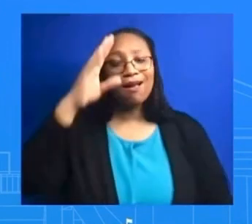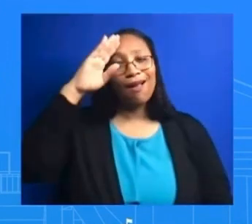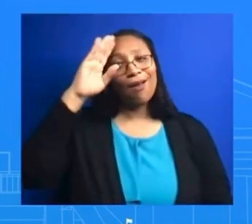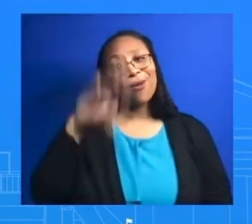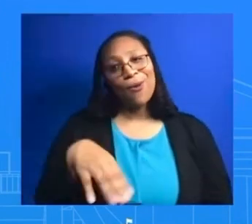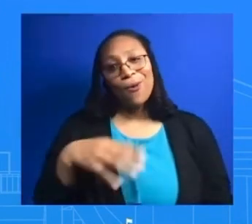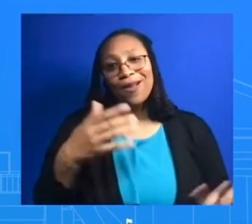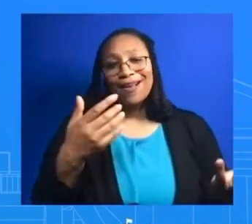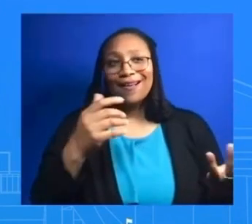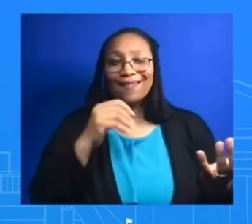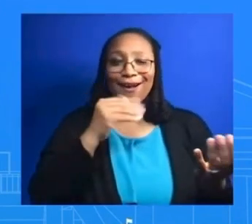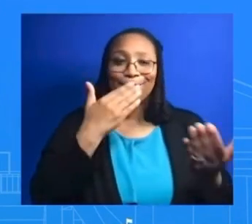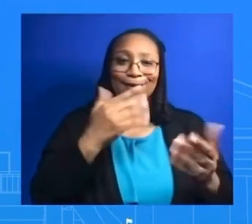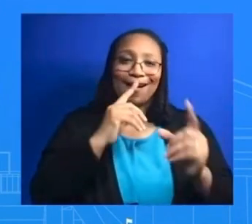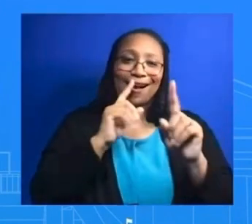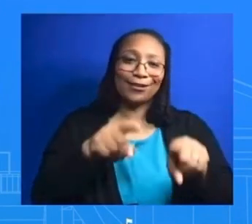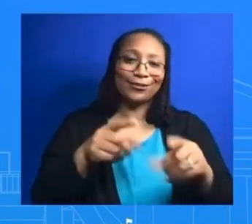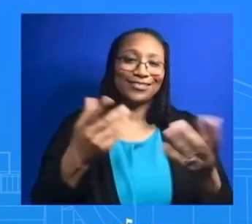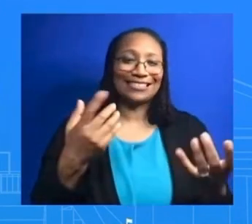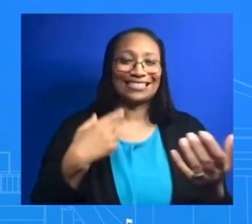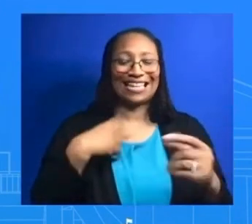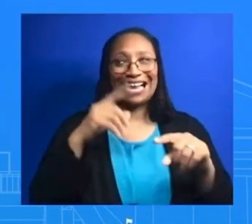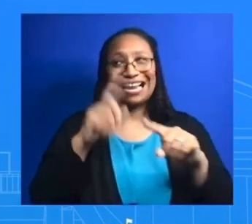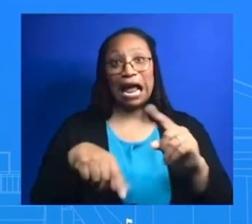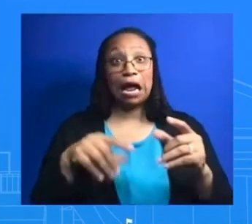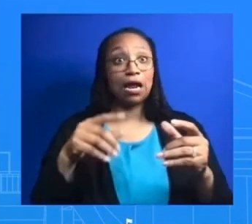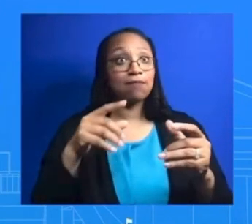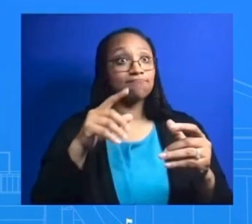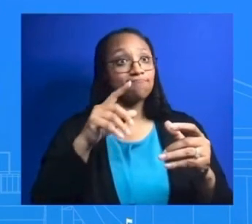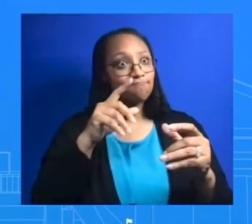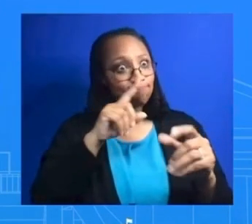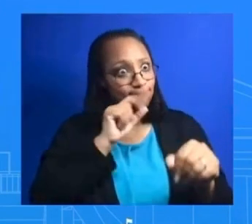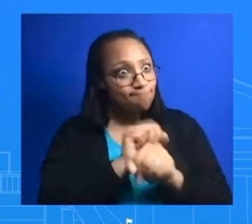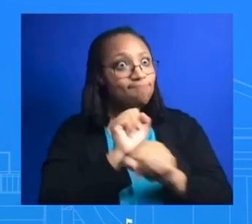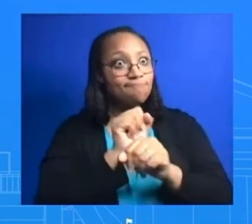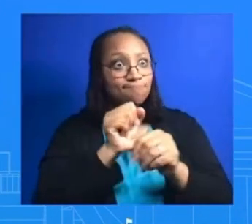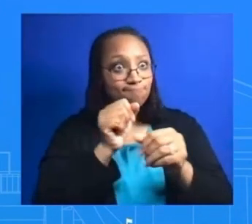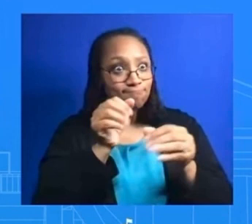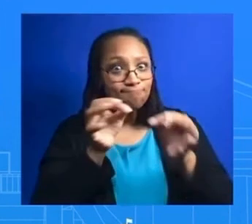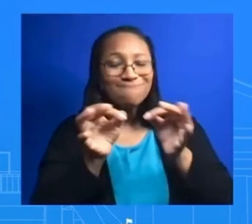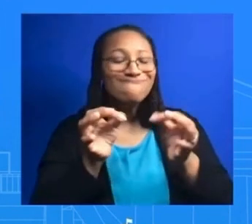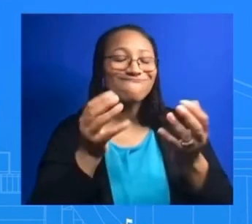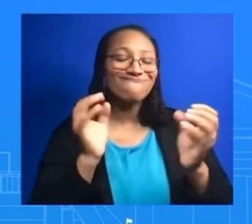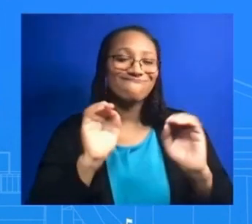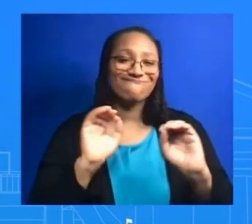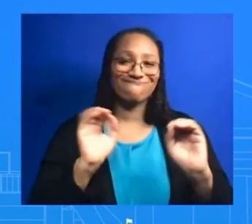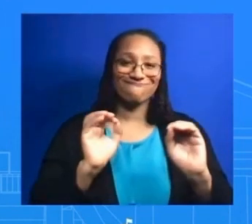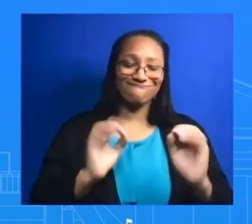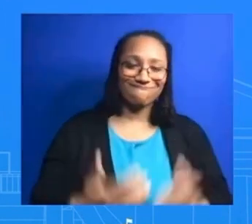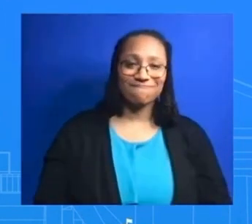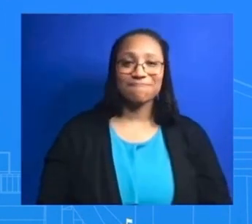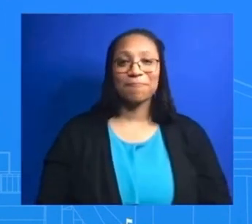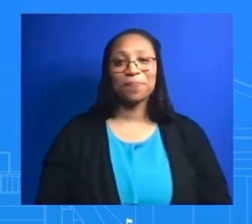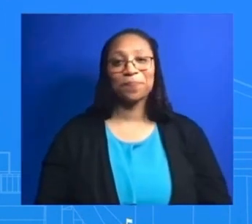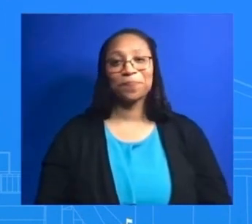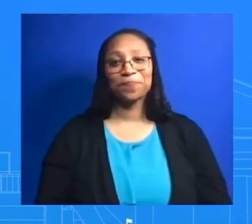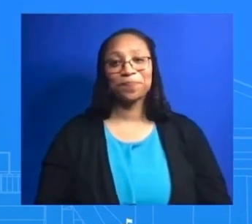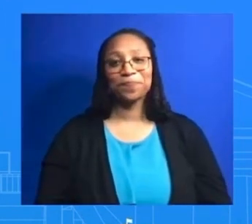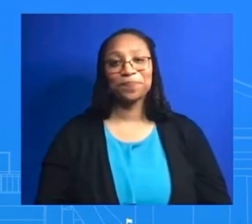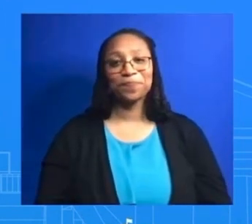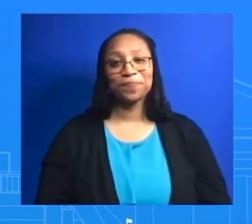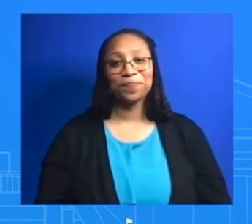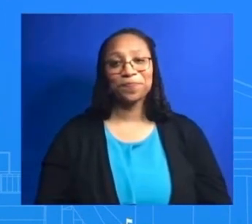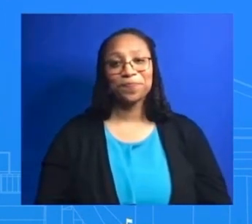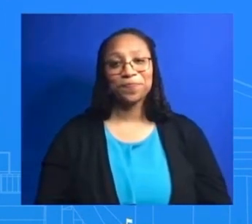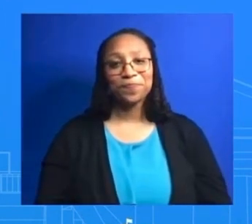yet. It is clearly the case that, you know, in just a handful of days, I think maybe a little bit over a week that the website was available, we